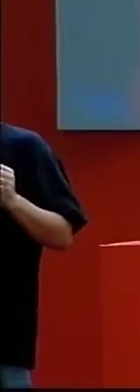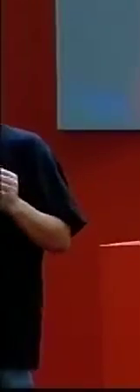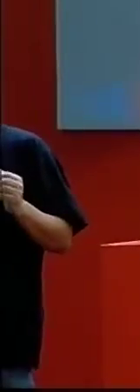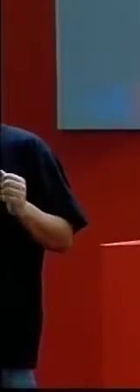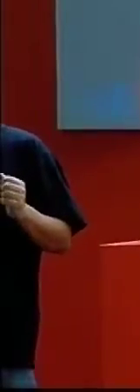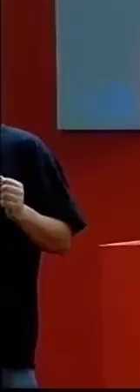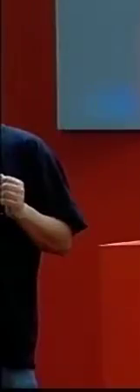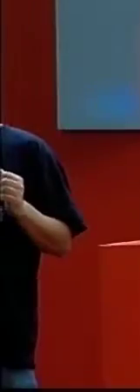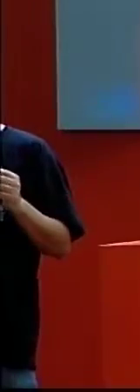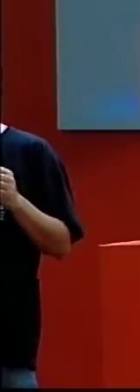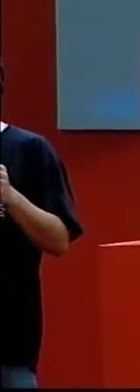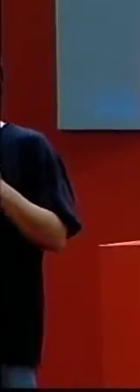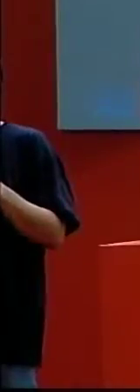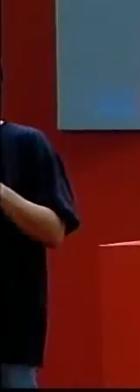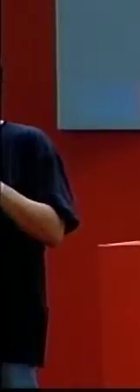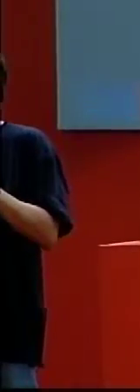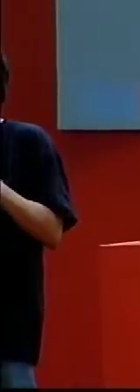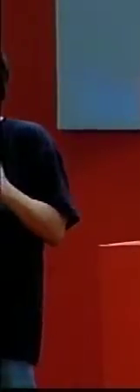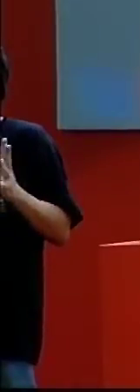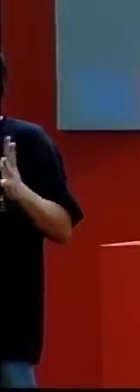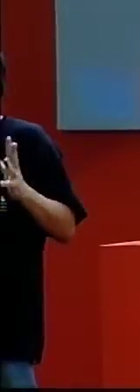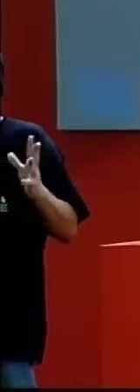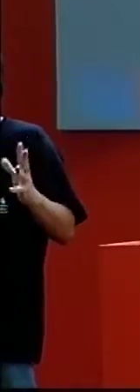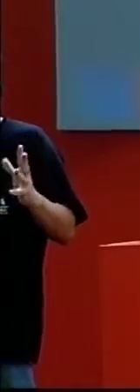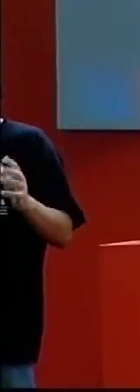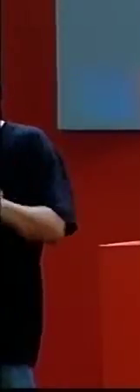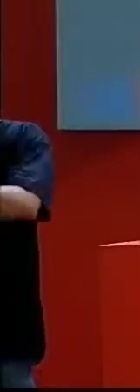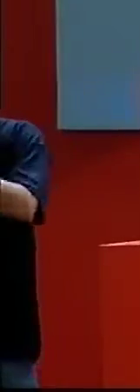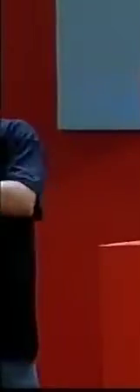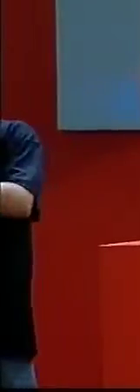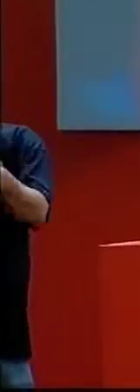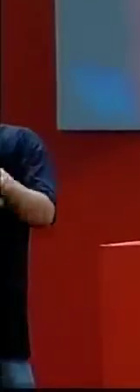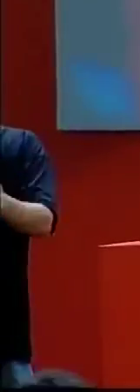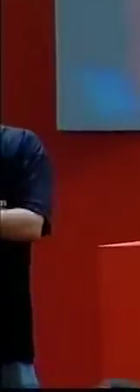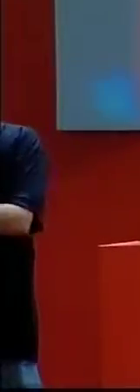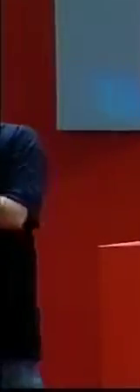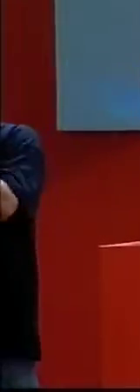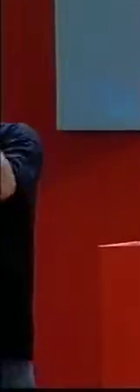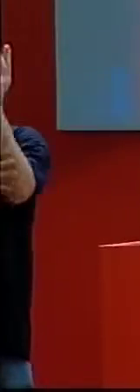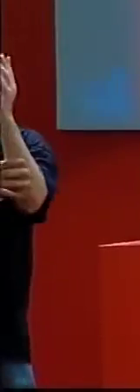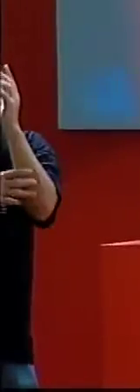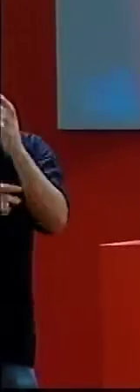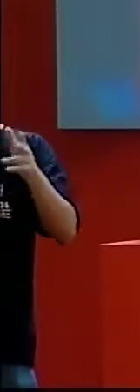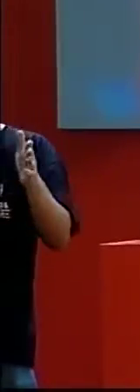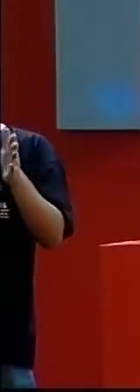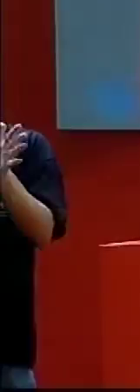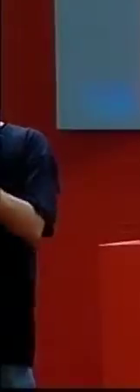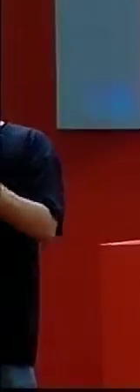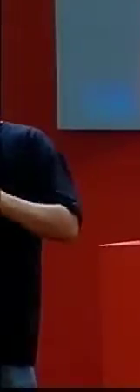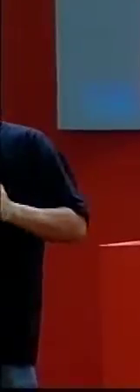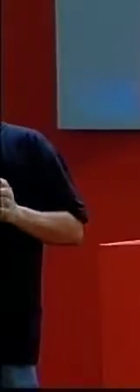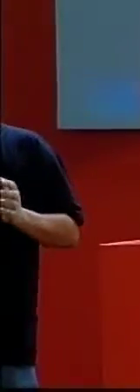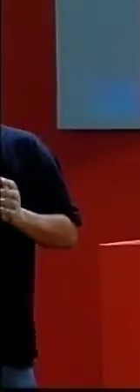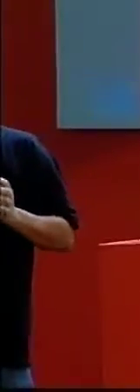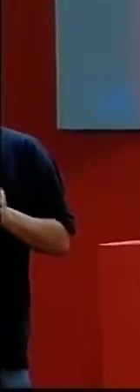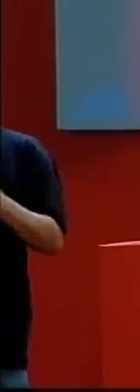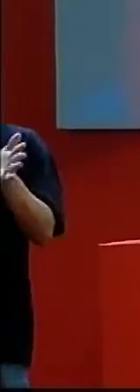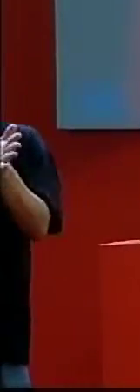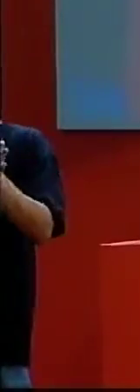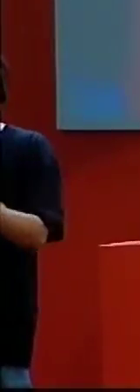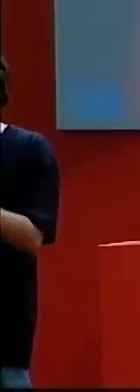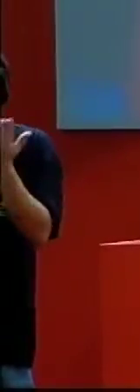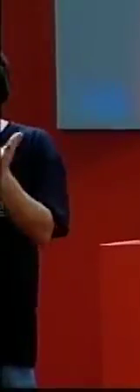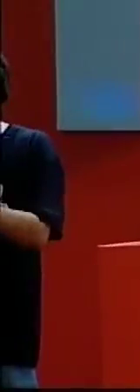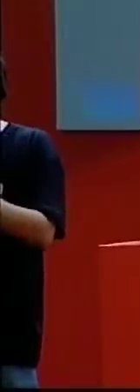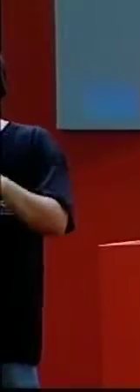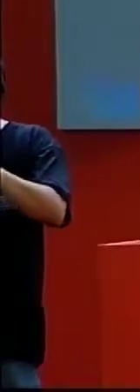the impoverishment of the South and the destruction of the resources of the South. So justice means many different things